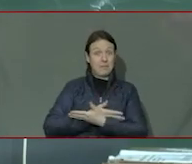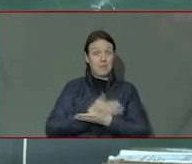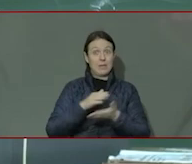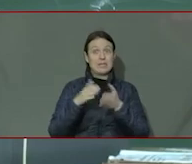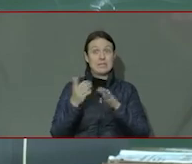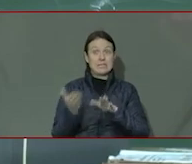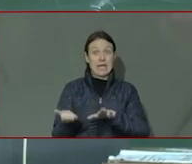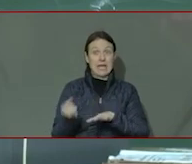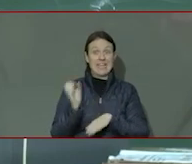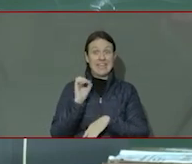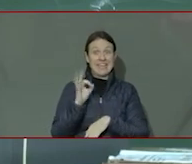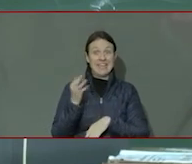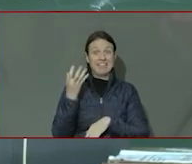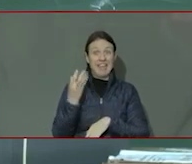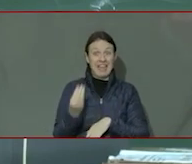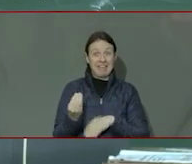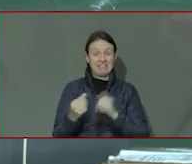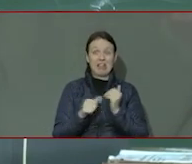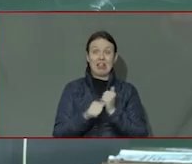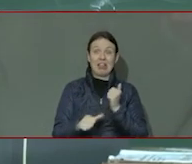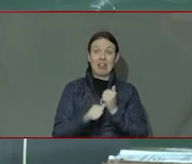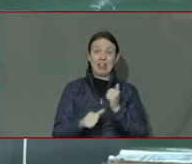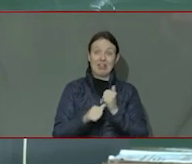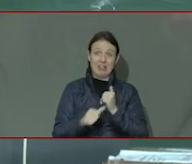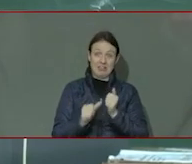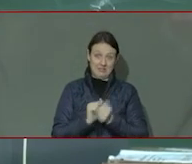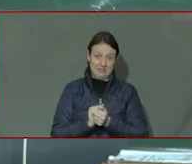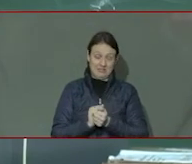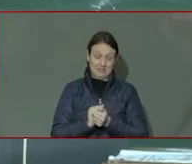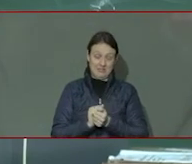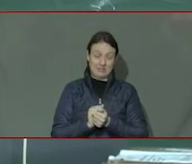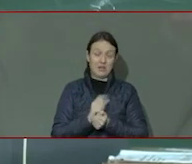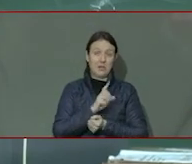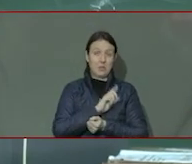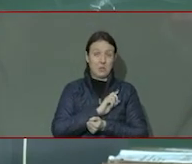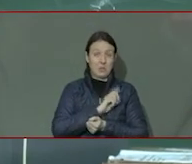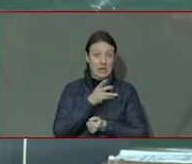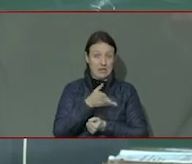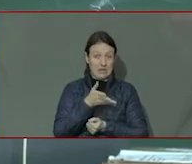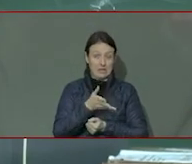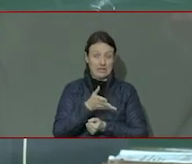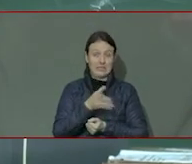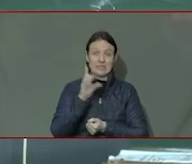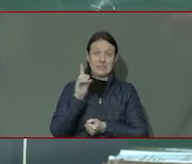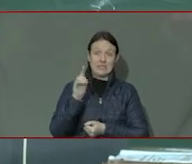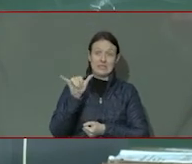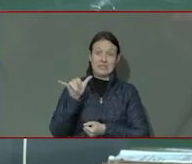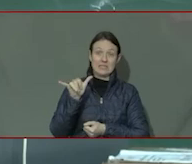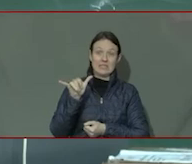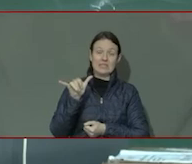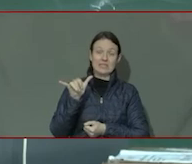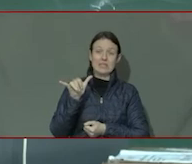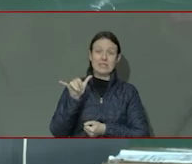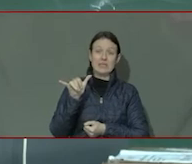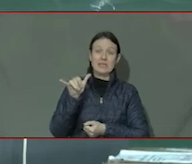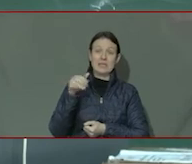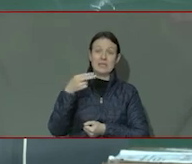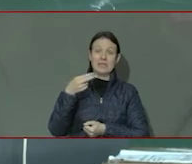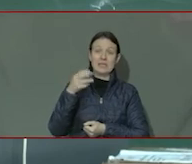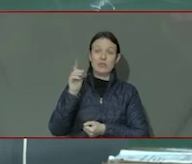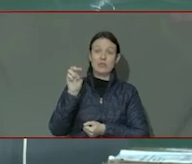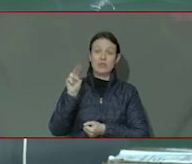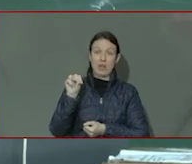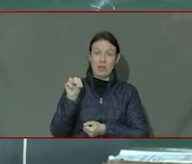runny tummy, because they lose too much water through the diarrhea. If your baby brother or sister is vomiting